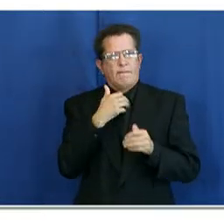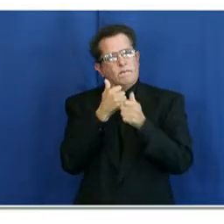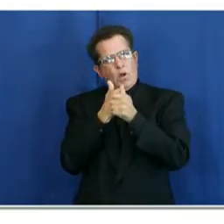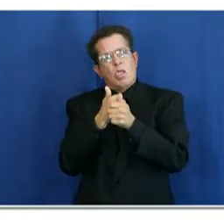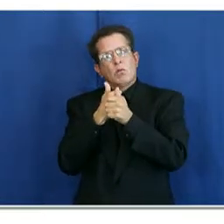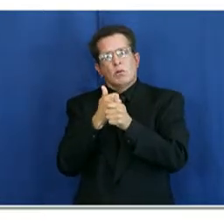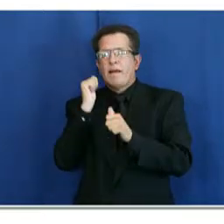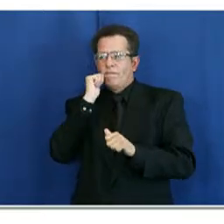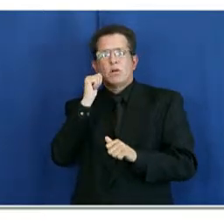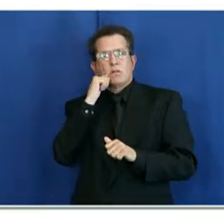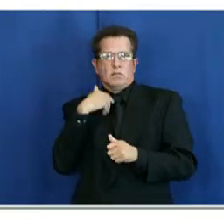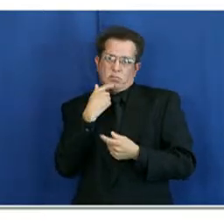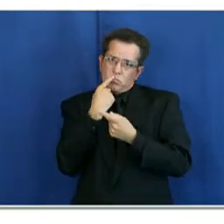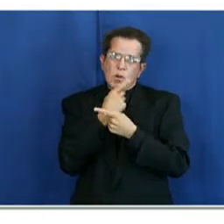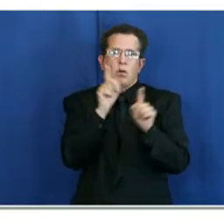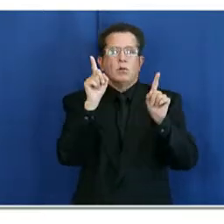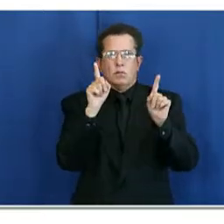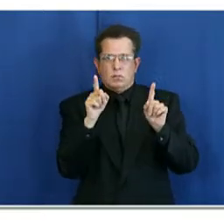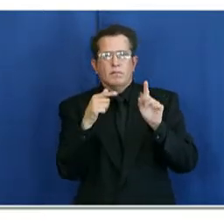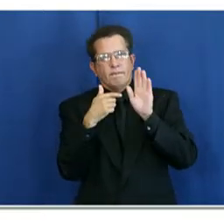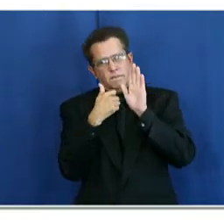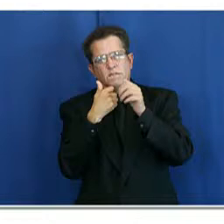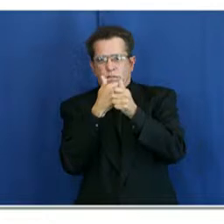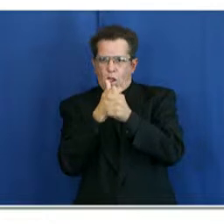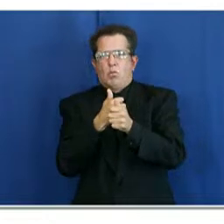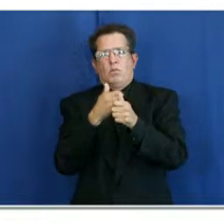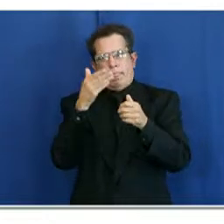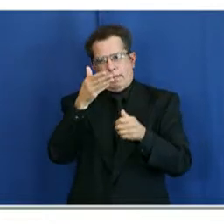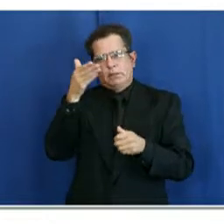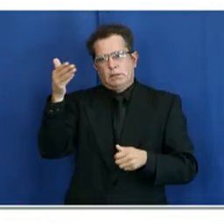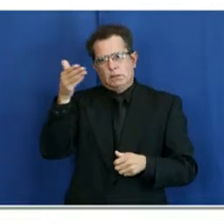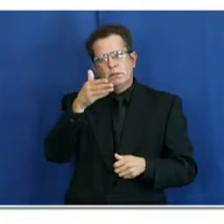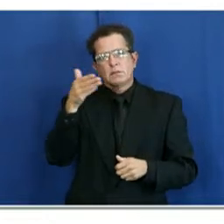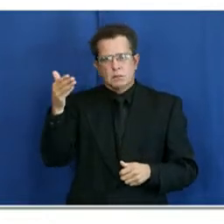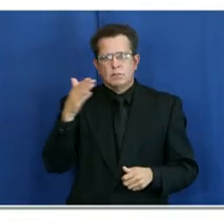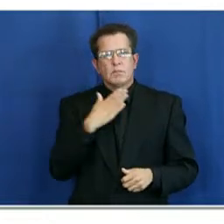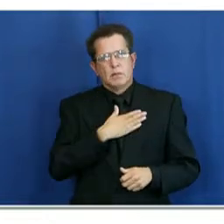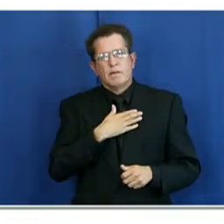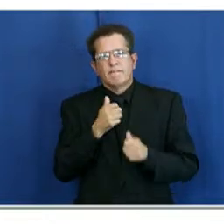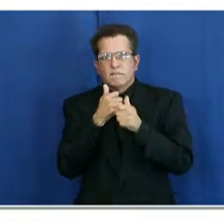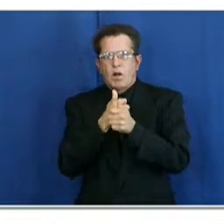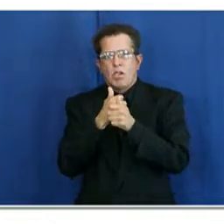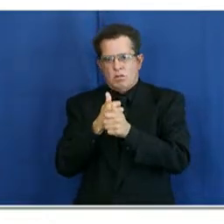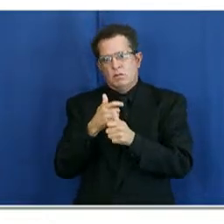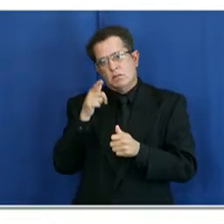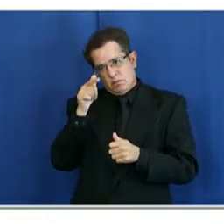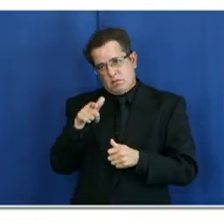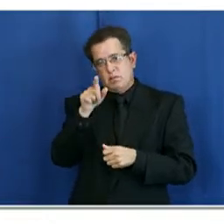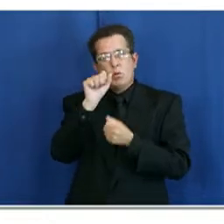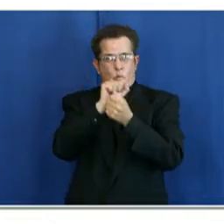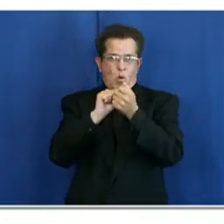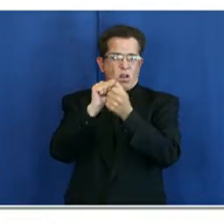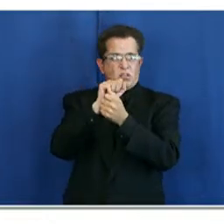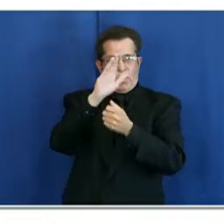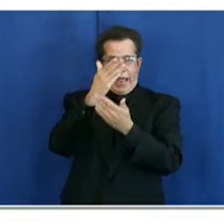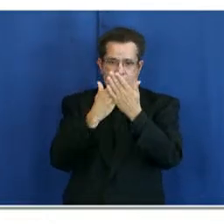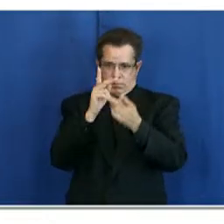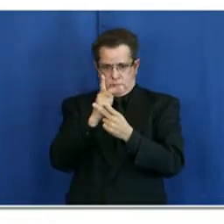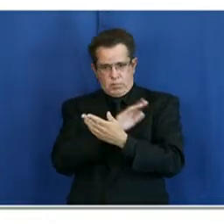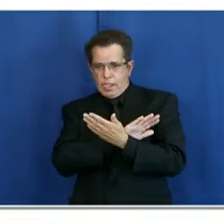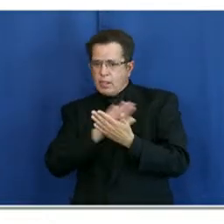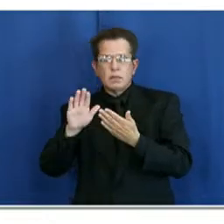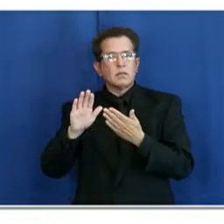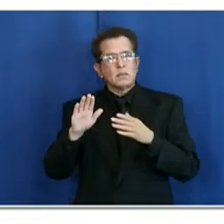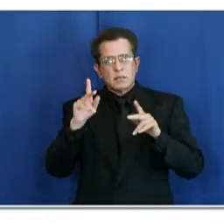news advisory. And that these strategies include washing your hands and